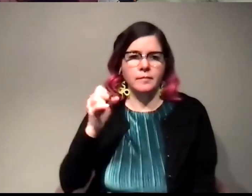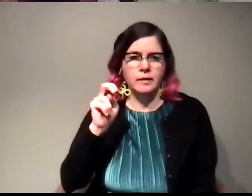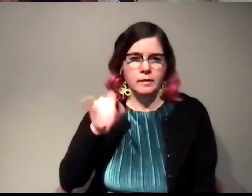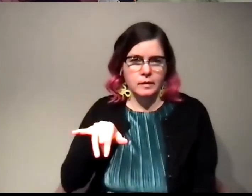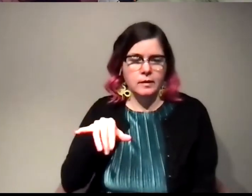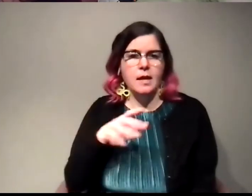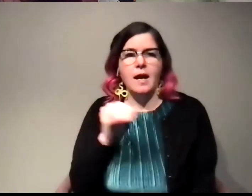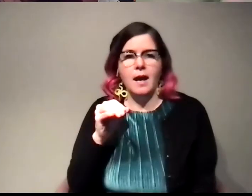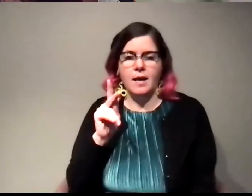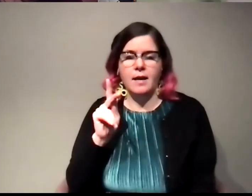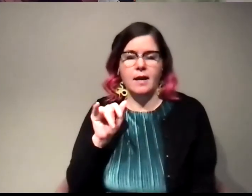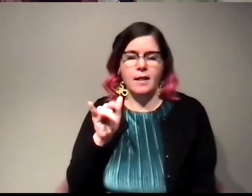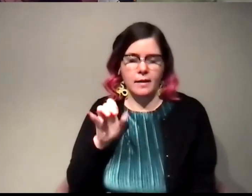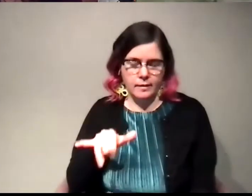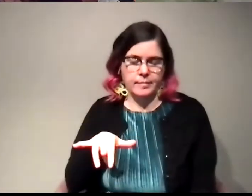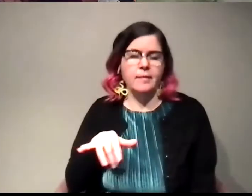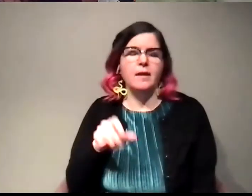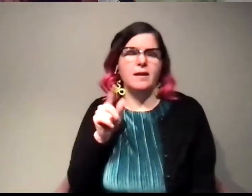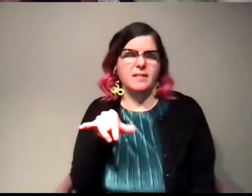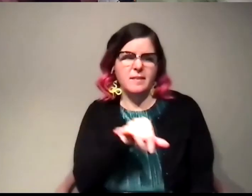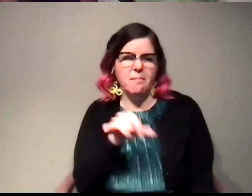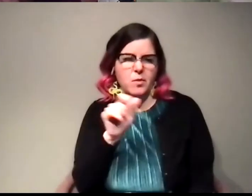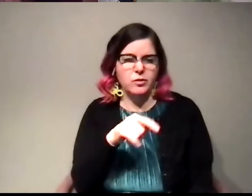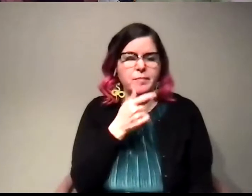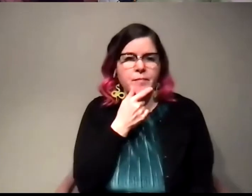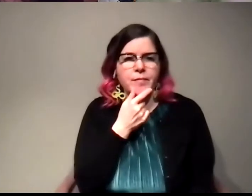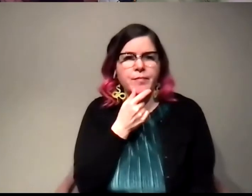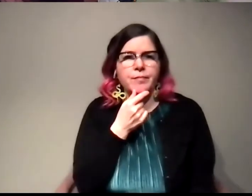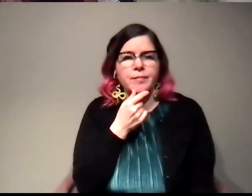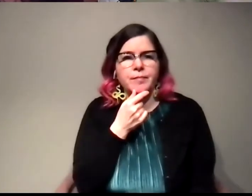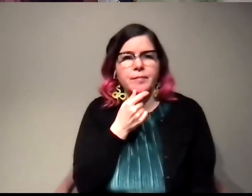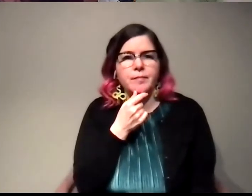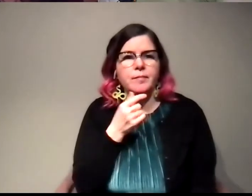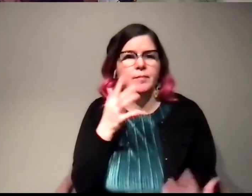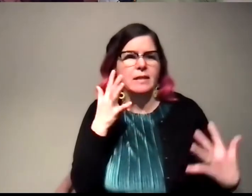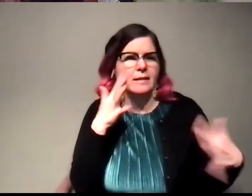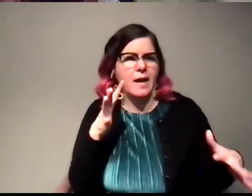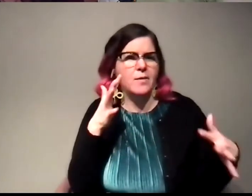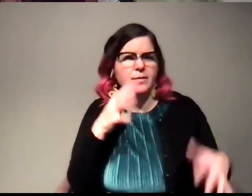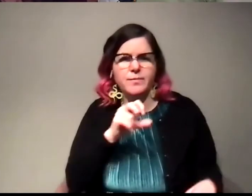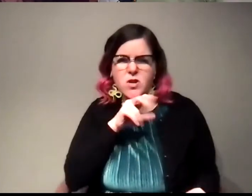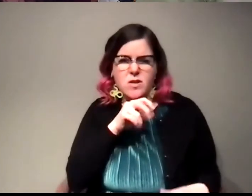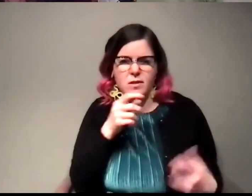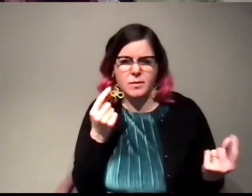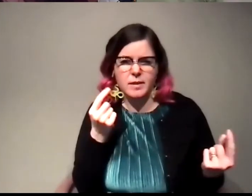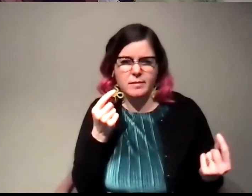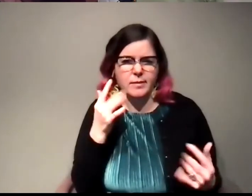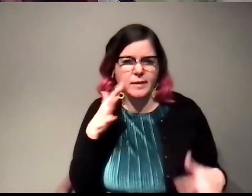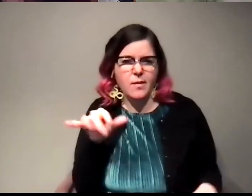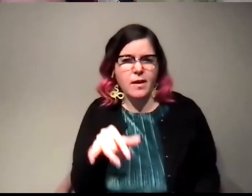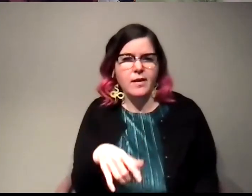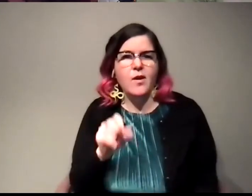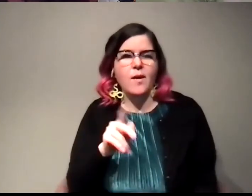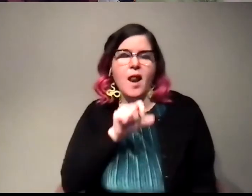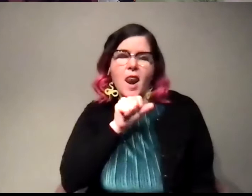and Kaylee both asked similar questions. What are some of the sounds that frogs make? Okay, I love